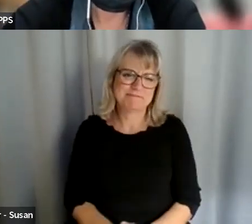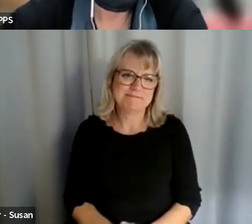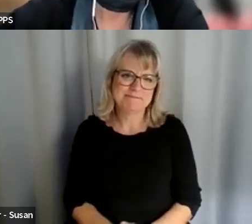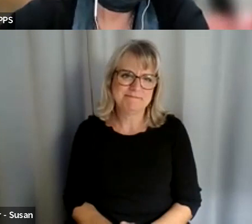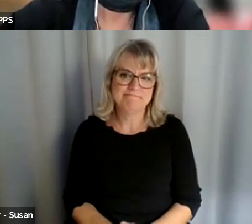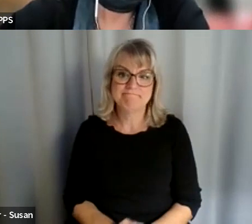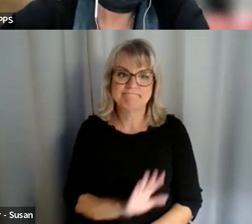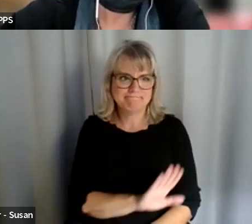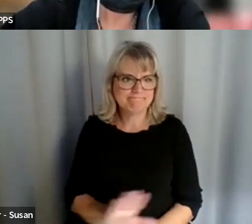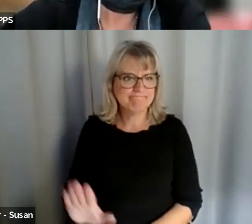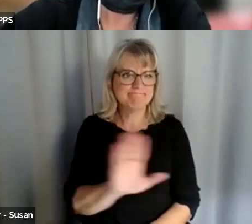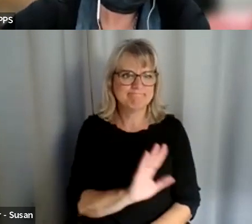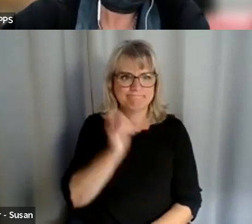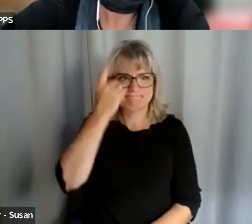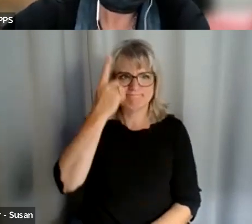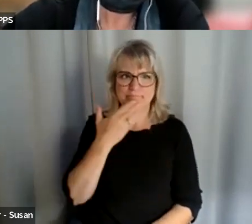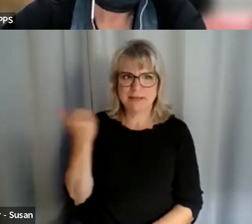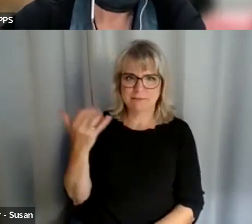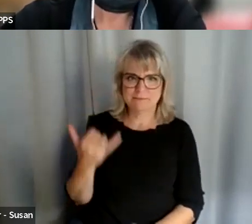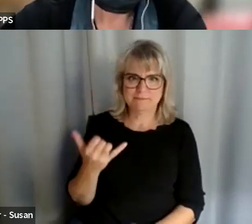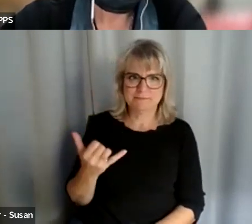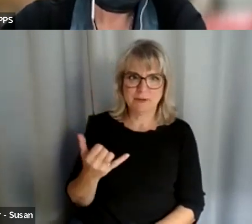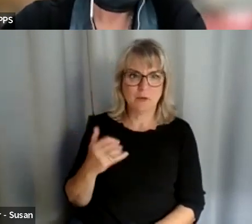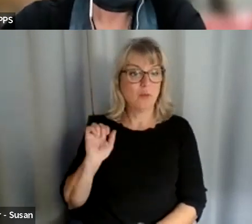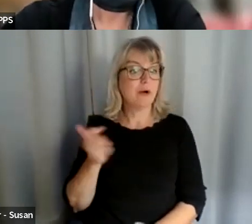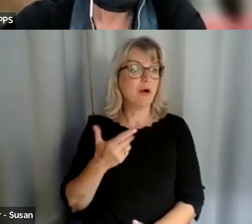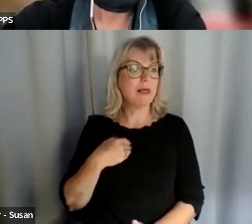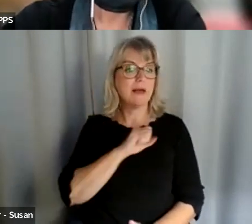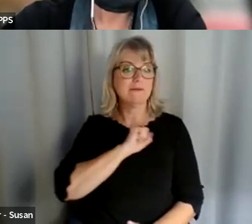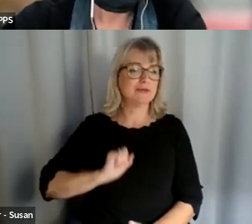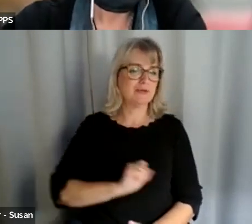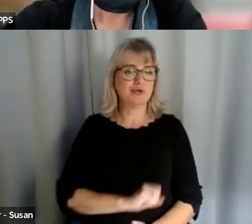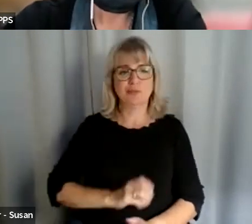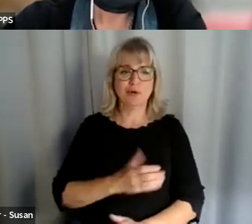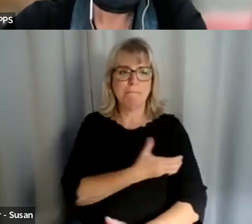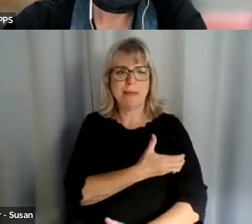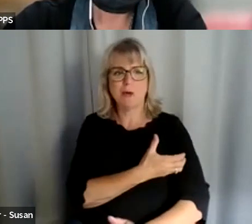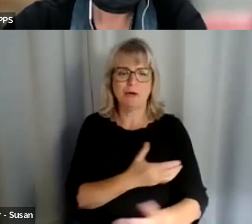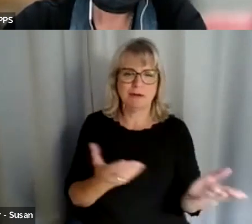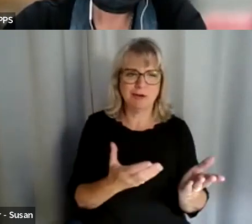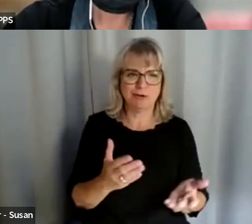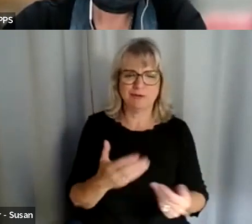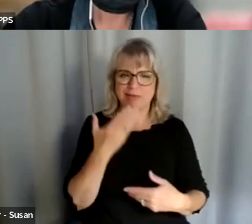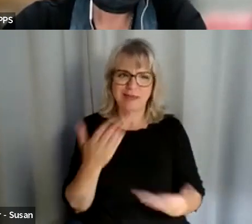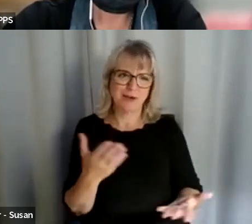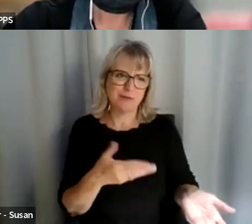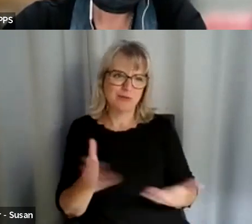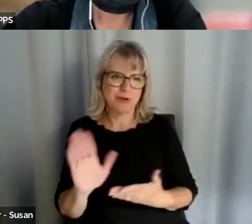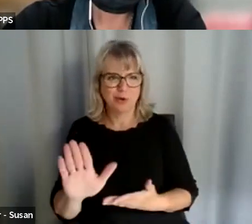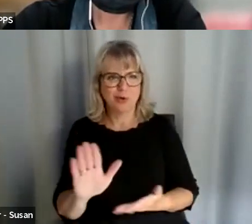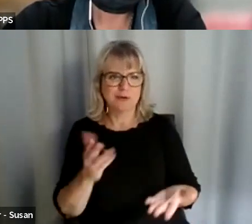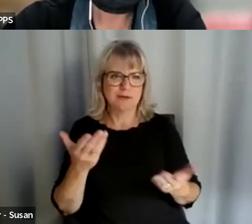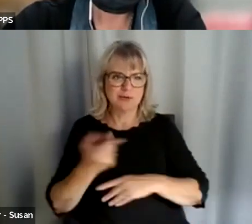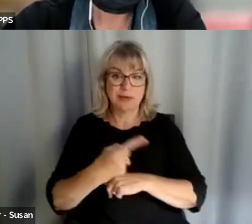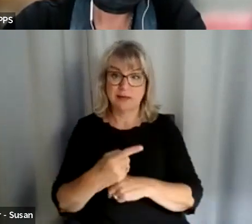got to understand you all a little bit better. And we all have superpowers. Thank you for bringing them to the table here today. It is time for our